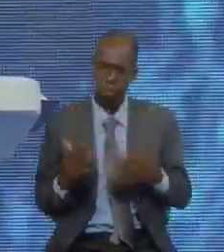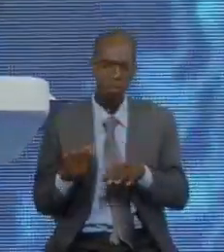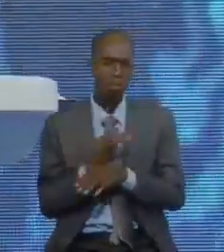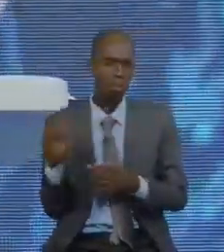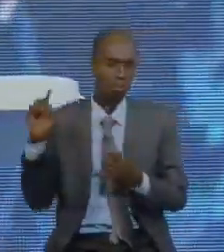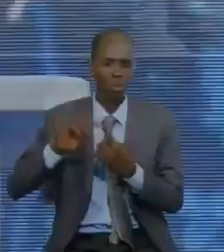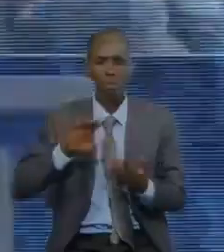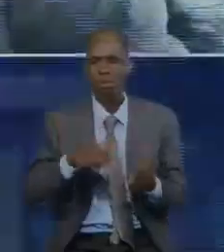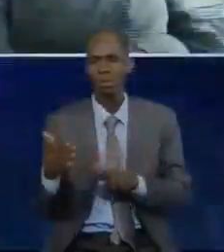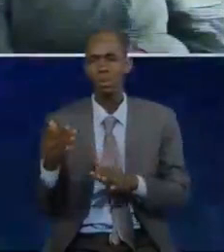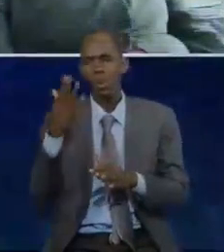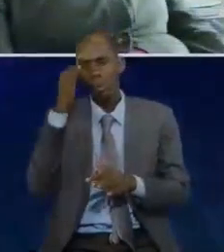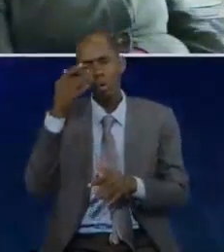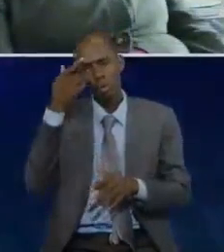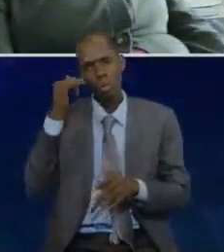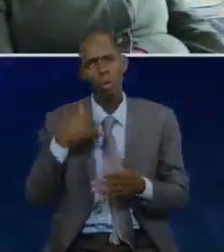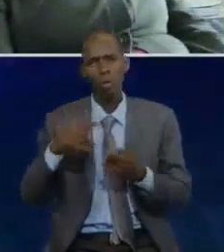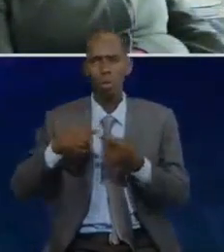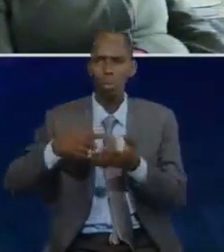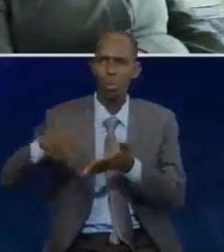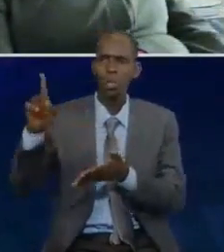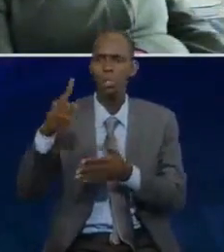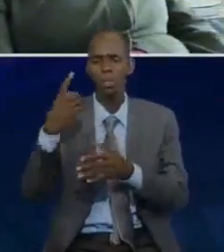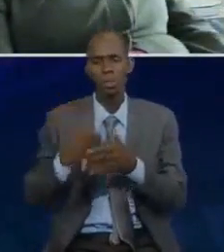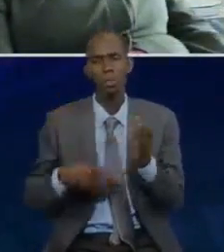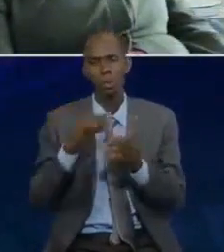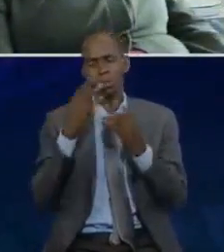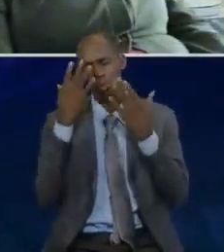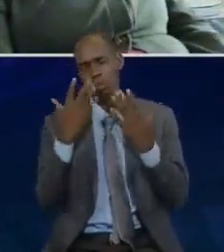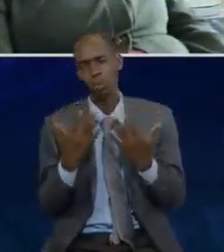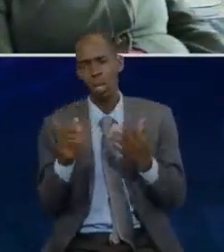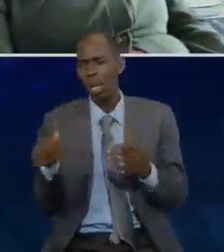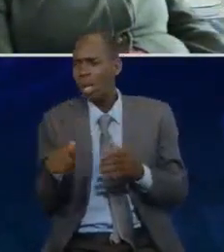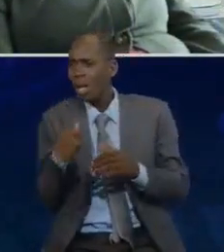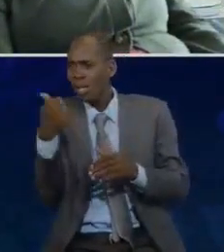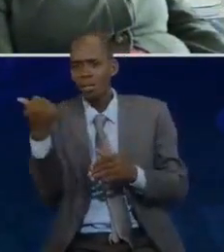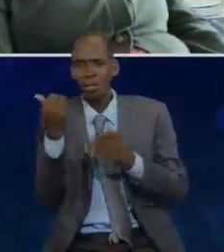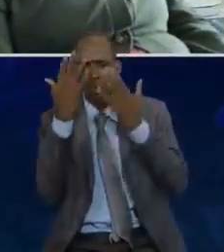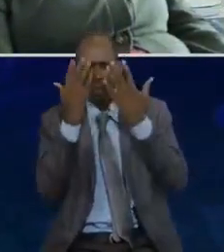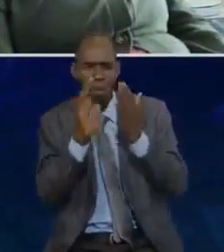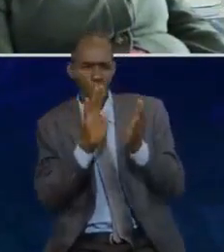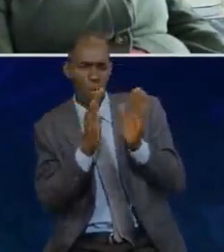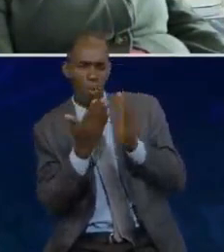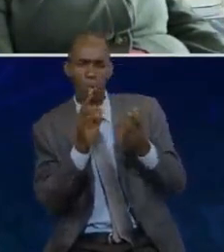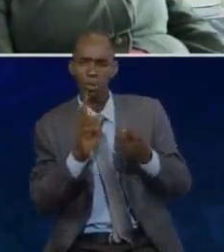salvation. Any sorrow like my sorrow, which is done unto